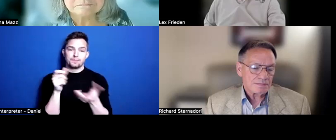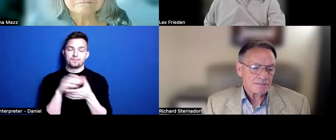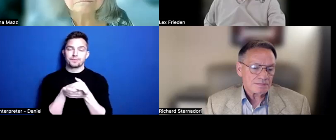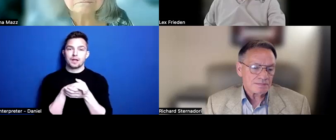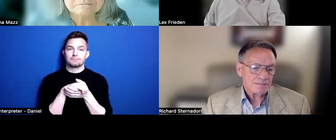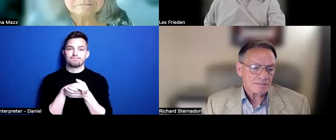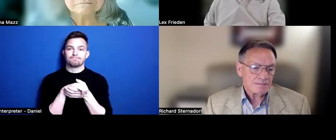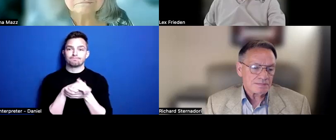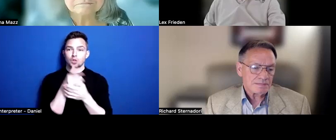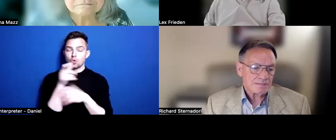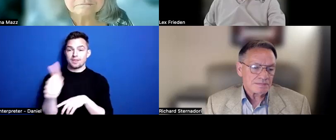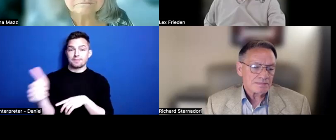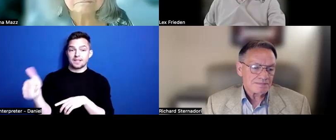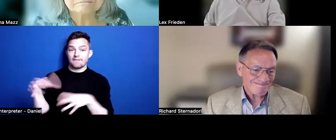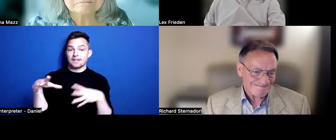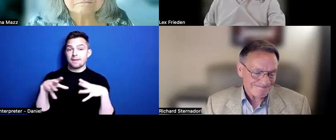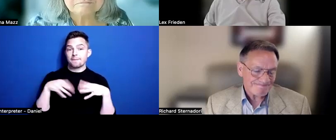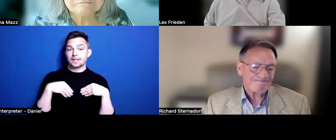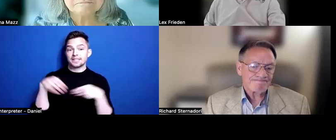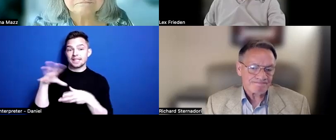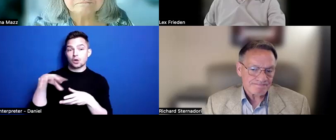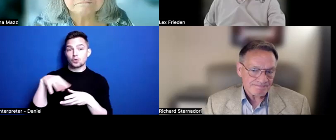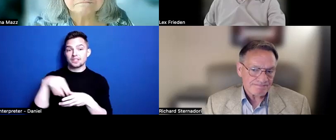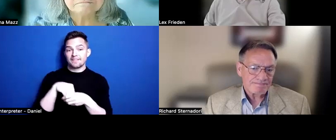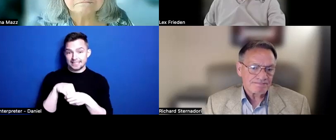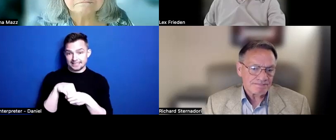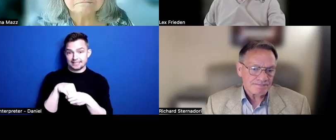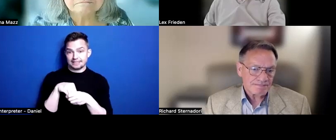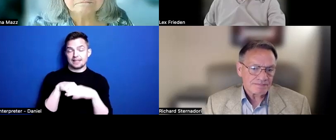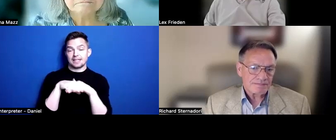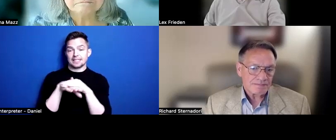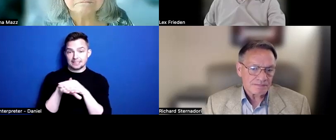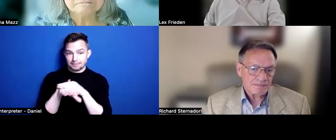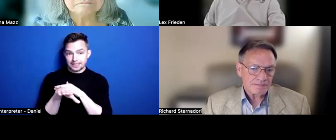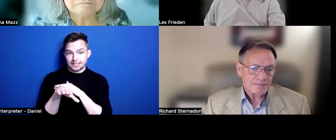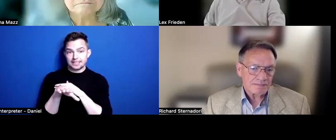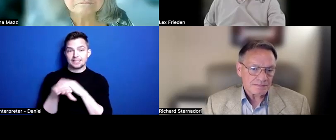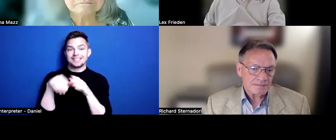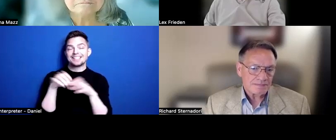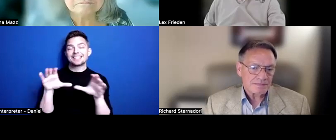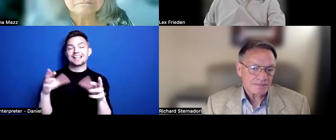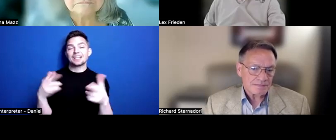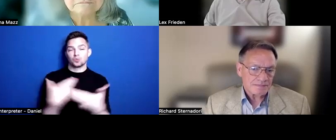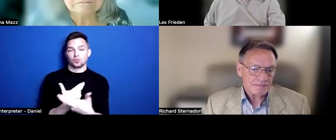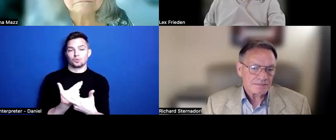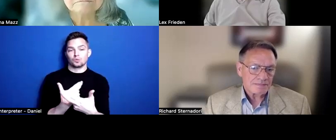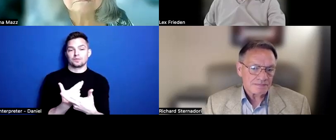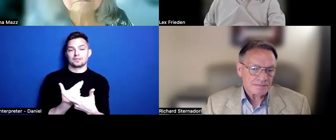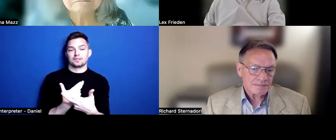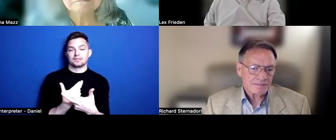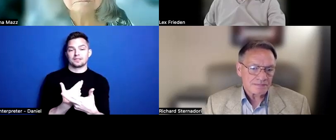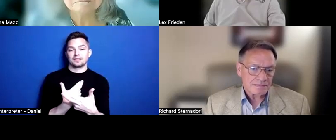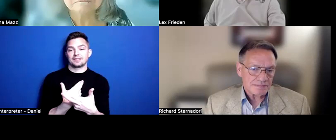who have themselves embraced inclusivity and accessibility into the classroom, so that